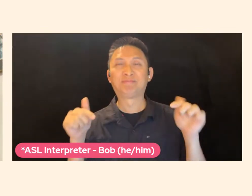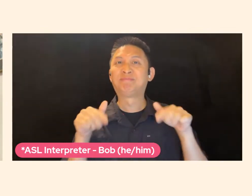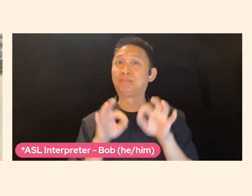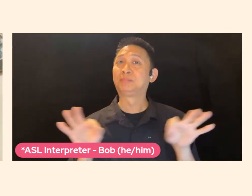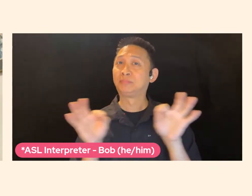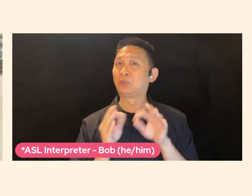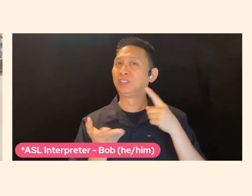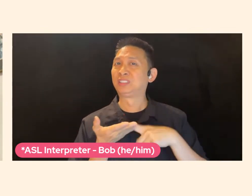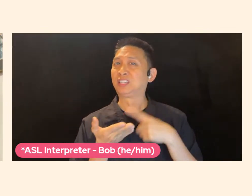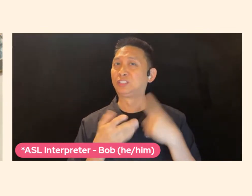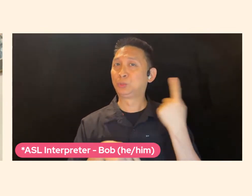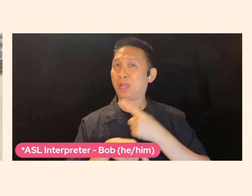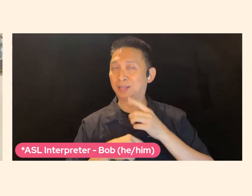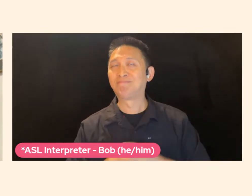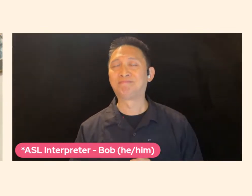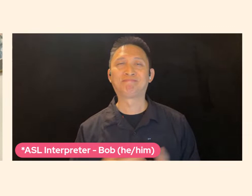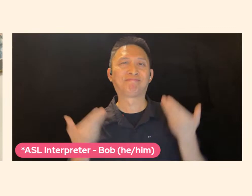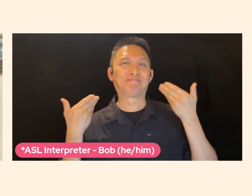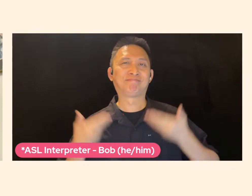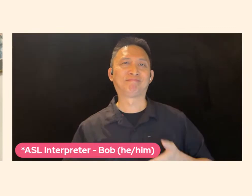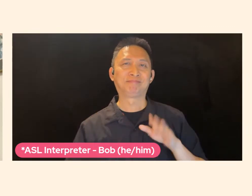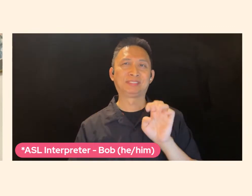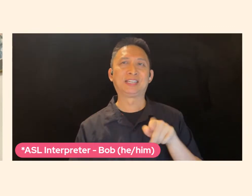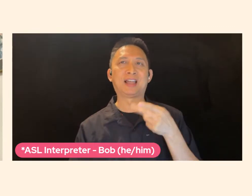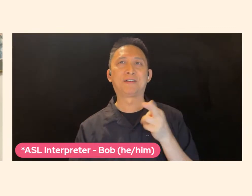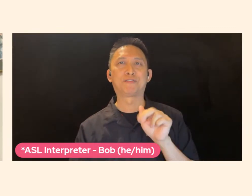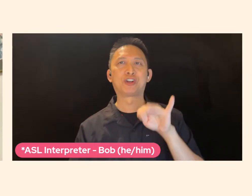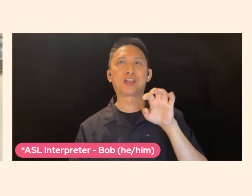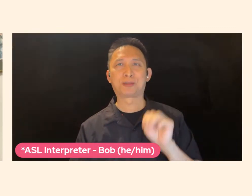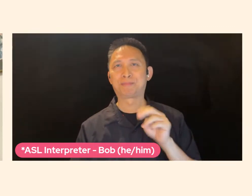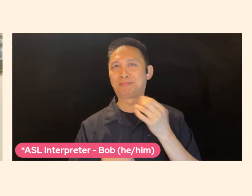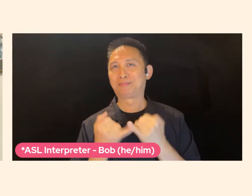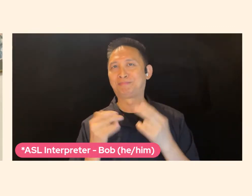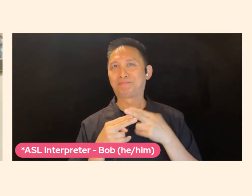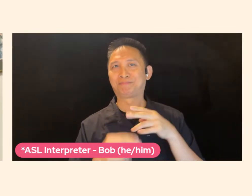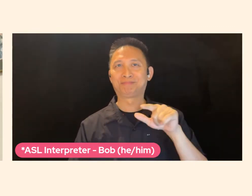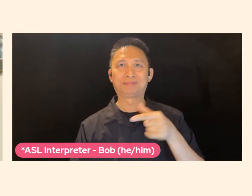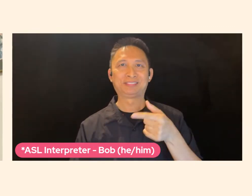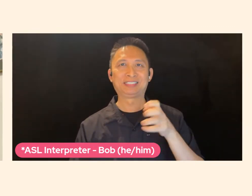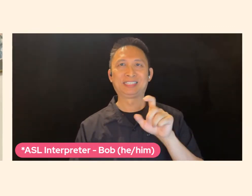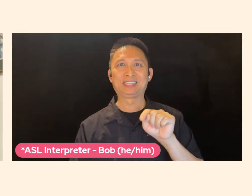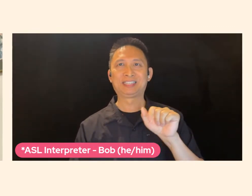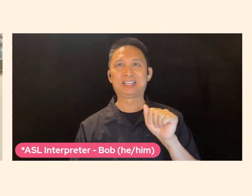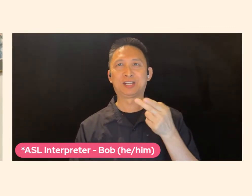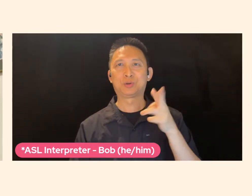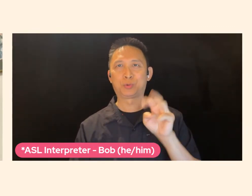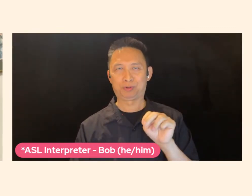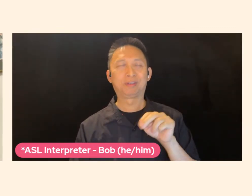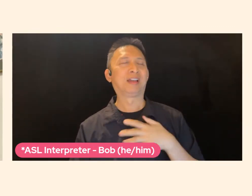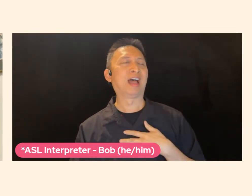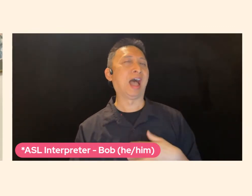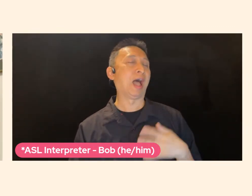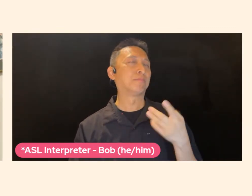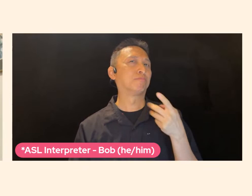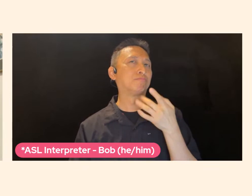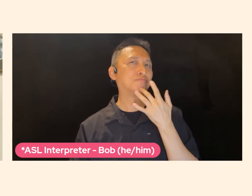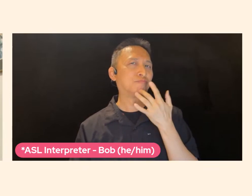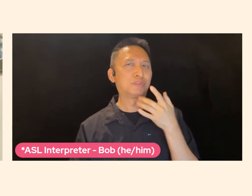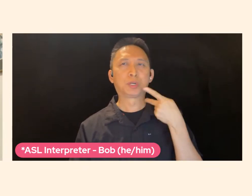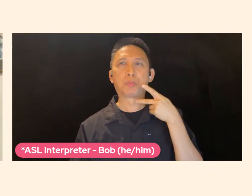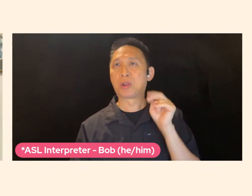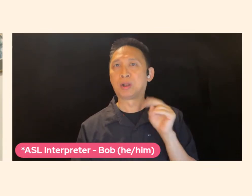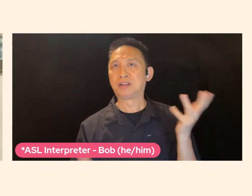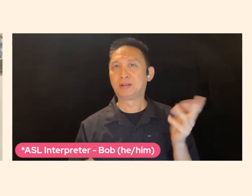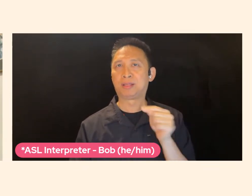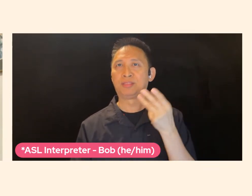discussion. I'm Ephraim Getahun, your host and moderator for this session. My pronouns are they and he, and I serve as the Director